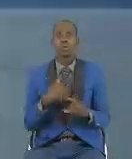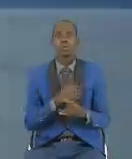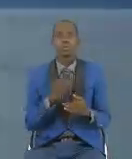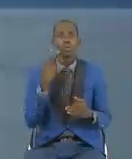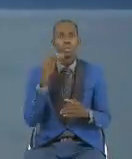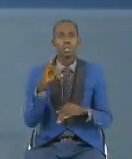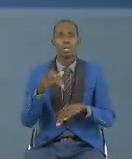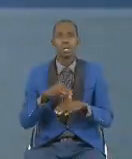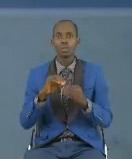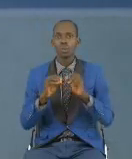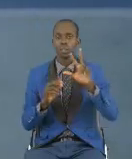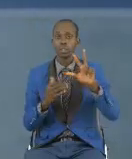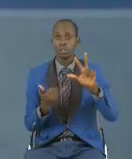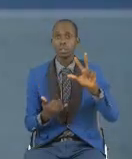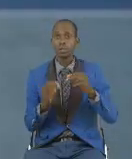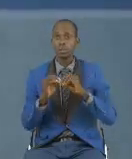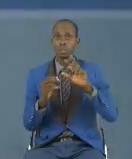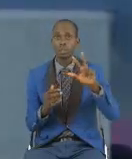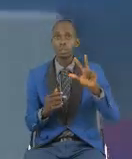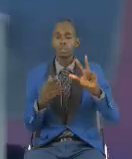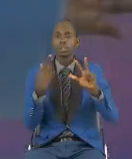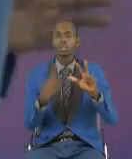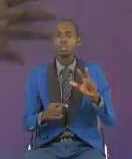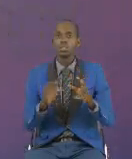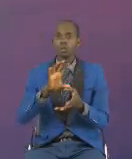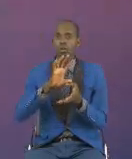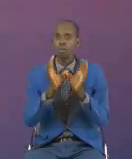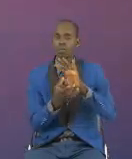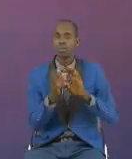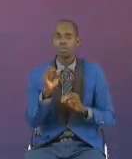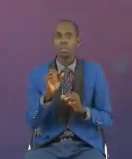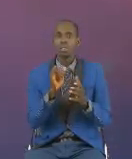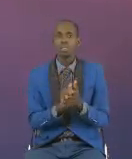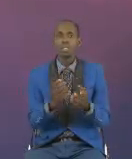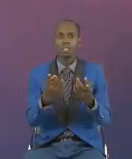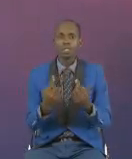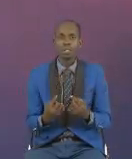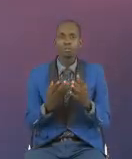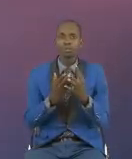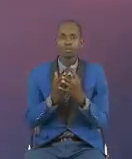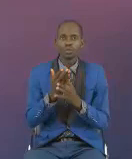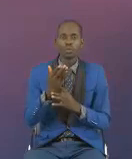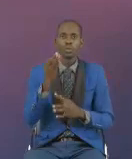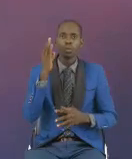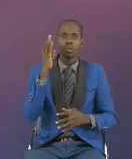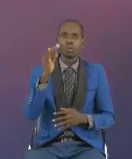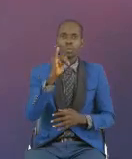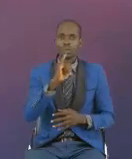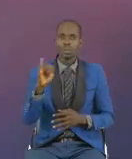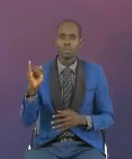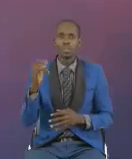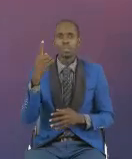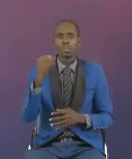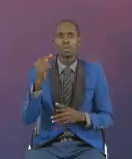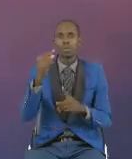three here. Number three, the conversions that came through preaching the word